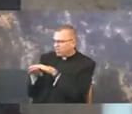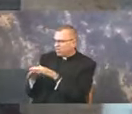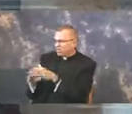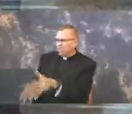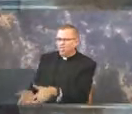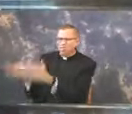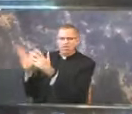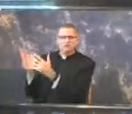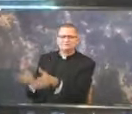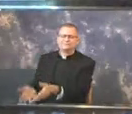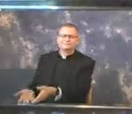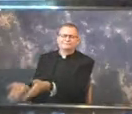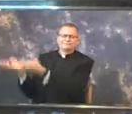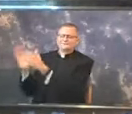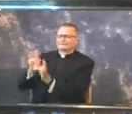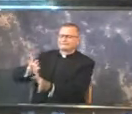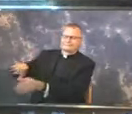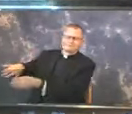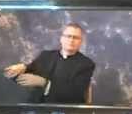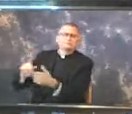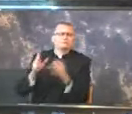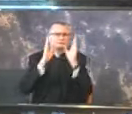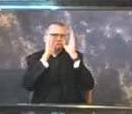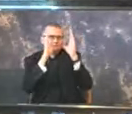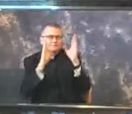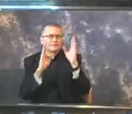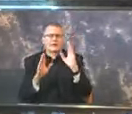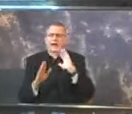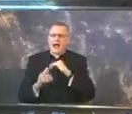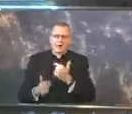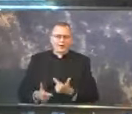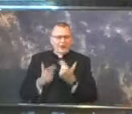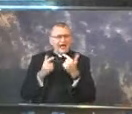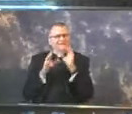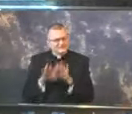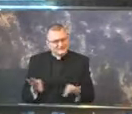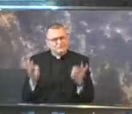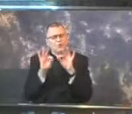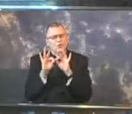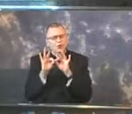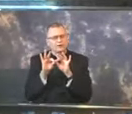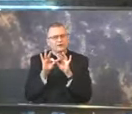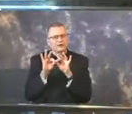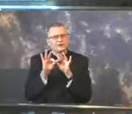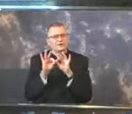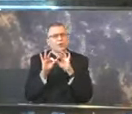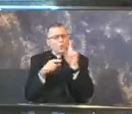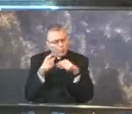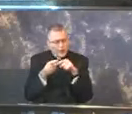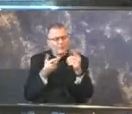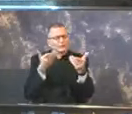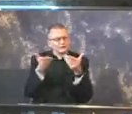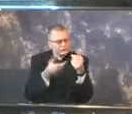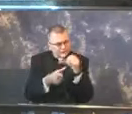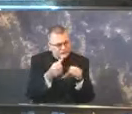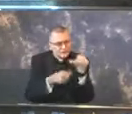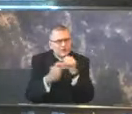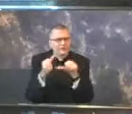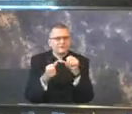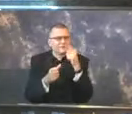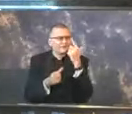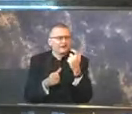less. To rediscover that our life is of no use if it is not used to serve others. For life is measured